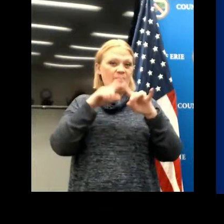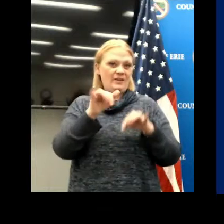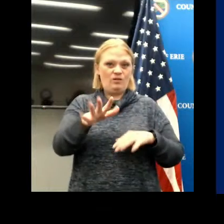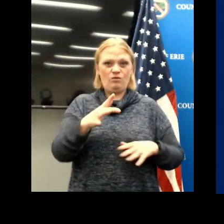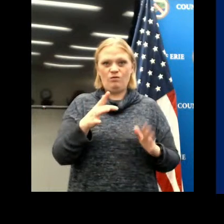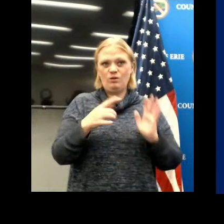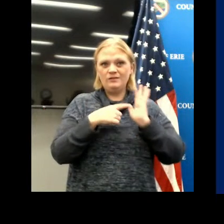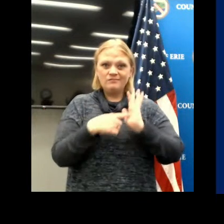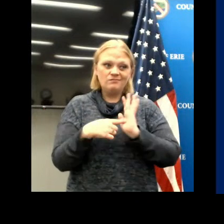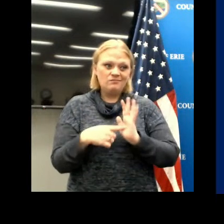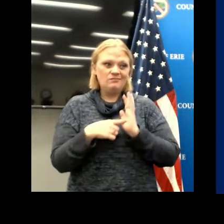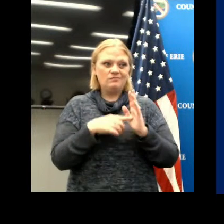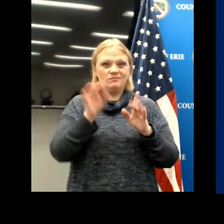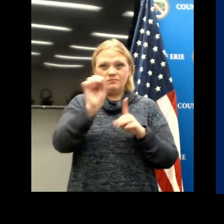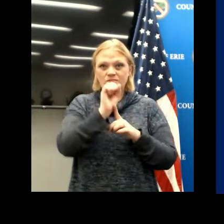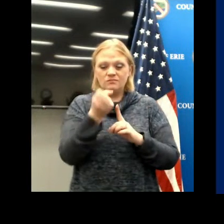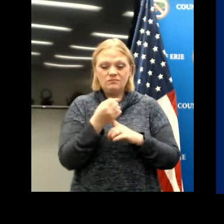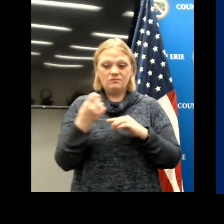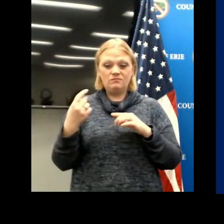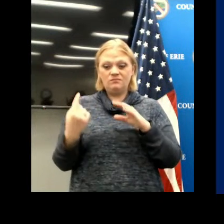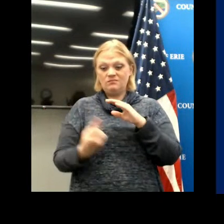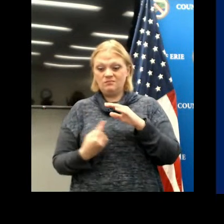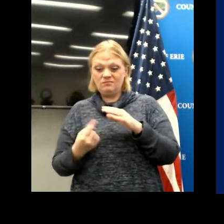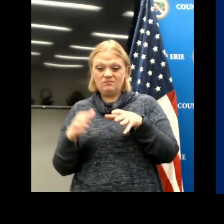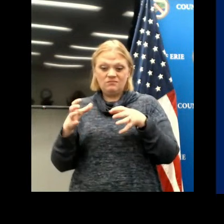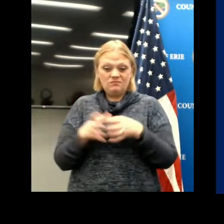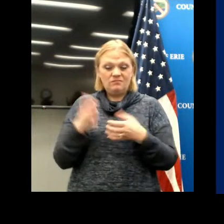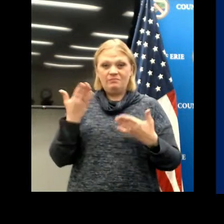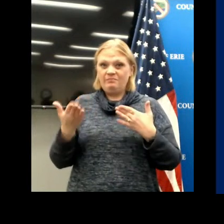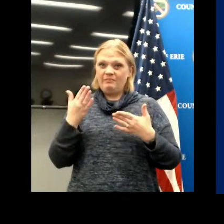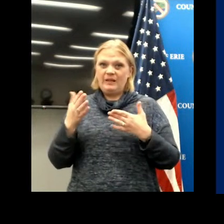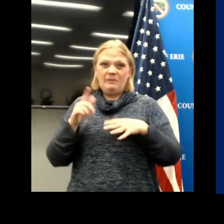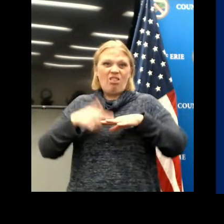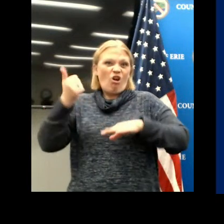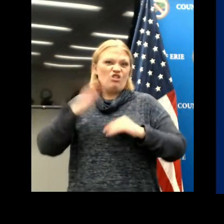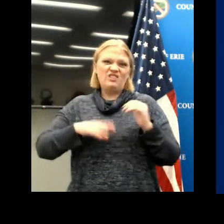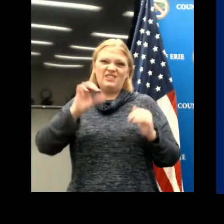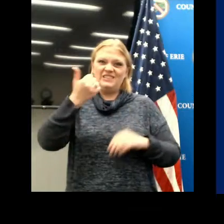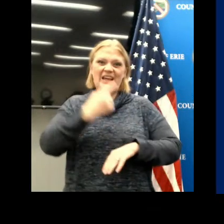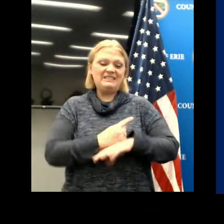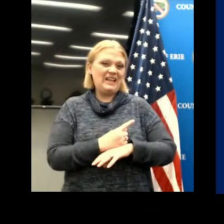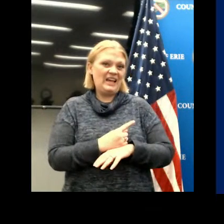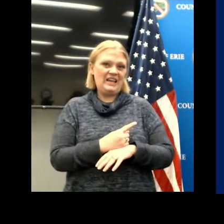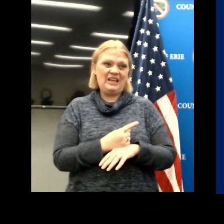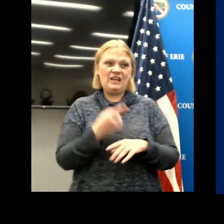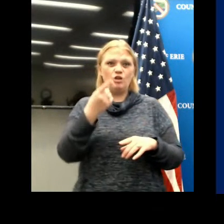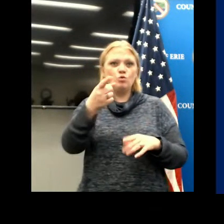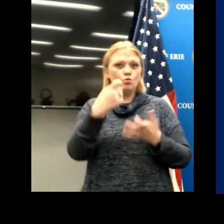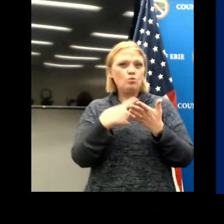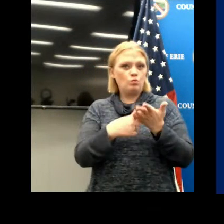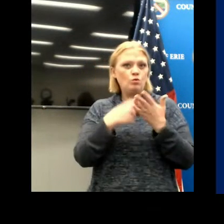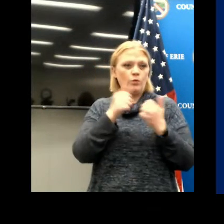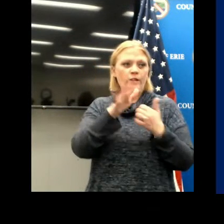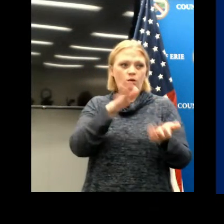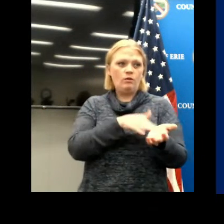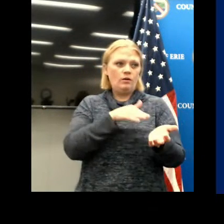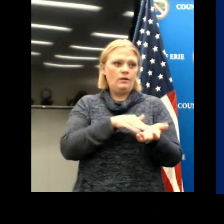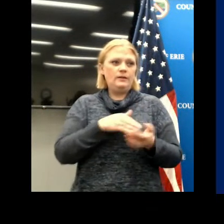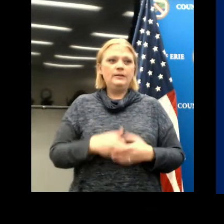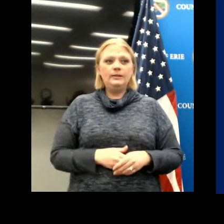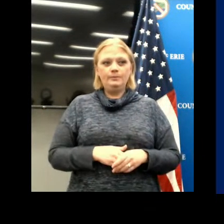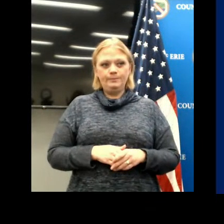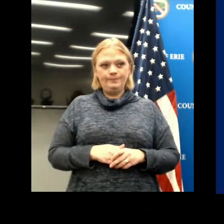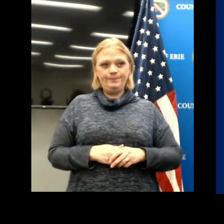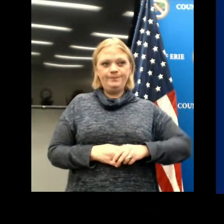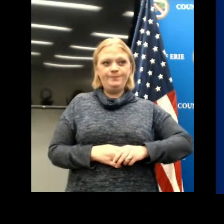and the situation, your isolation may have to last a little bit longer than 10 days. That's something that you can discuss with your healthcare provider.